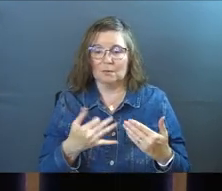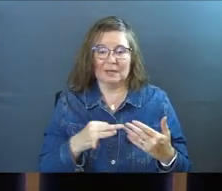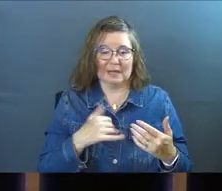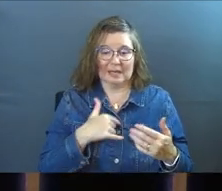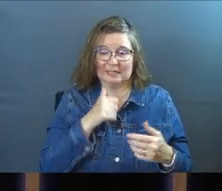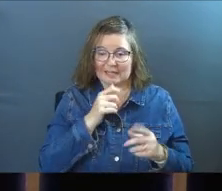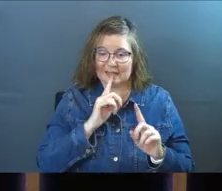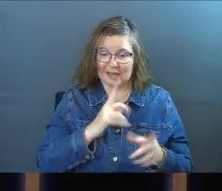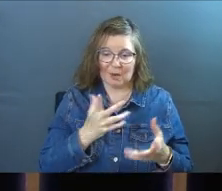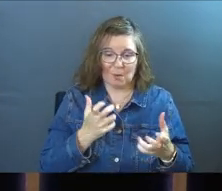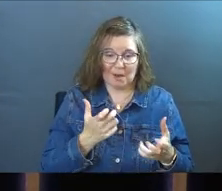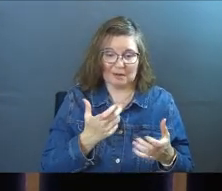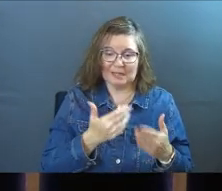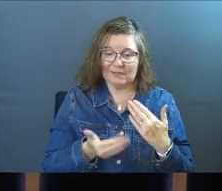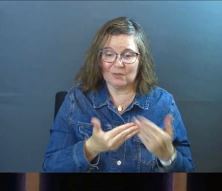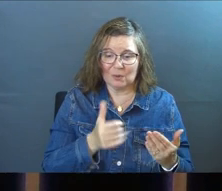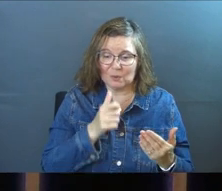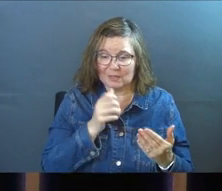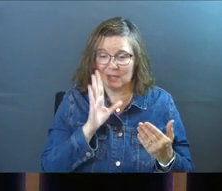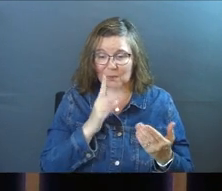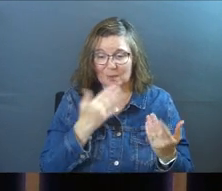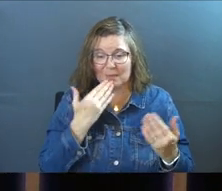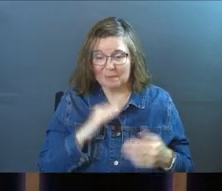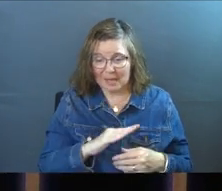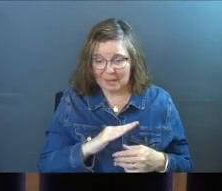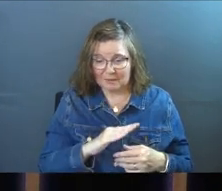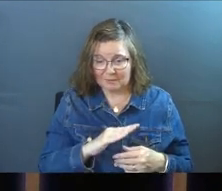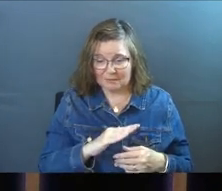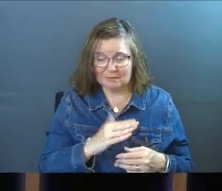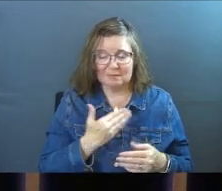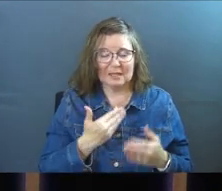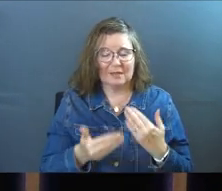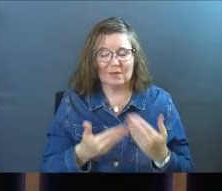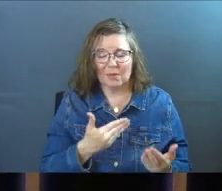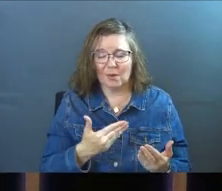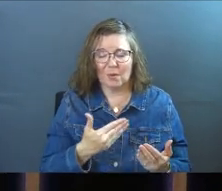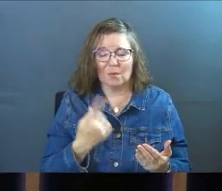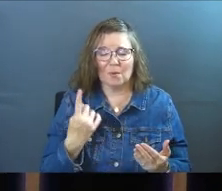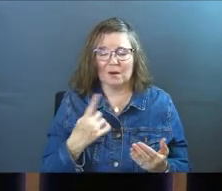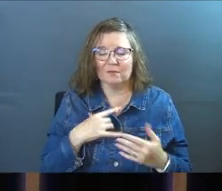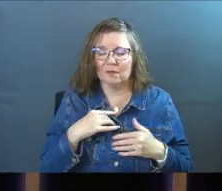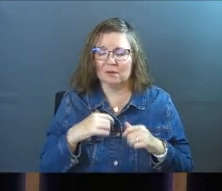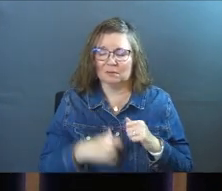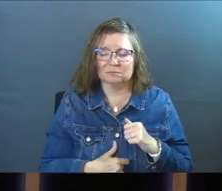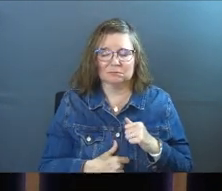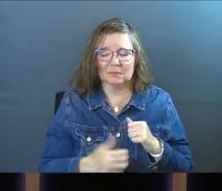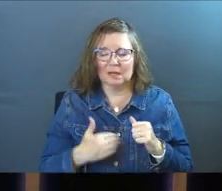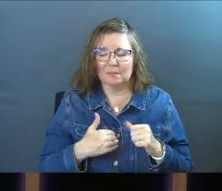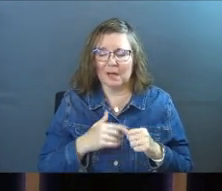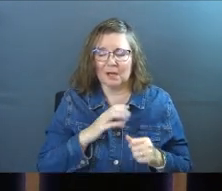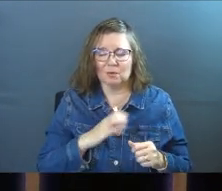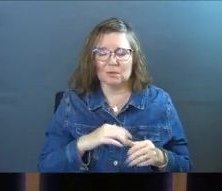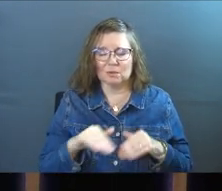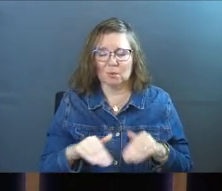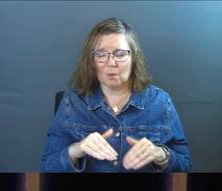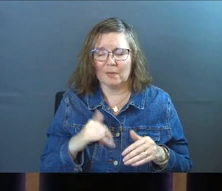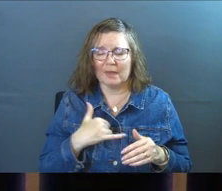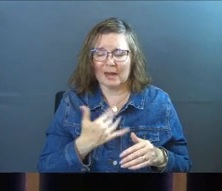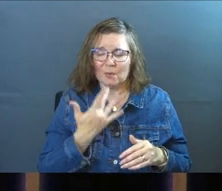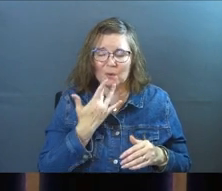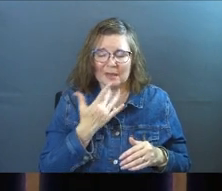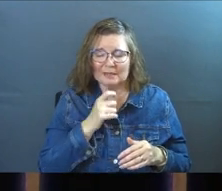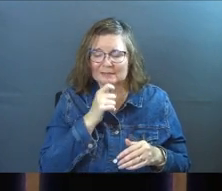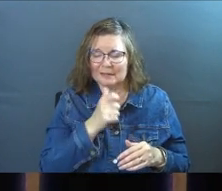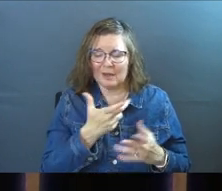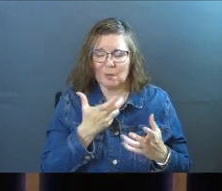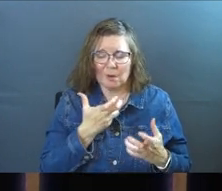I did not get the answer I wanted, even though it's going to be bad, even though this is one of those dark seasons in my Christian walk that I'd rather